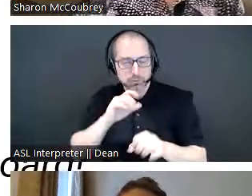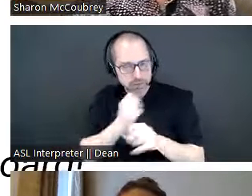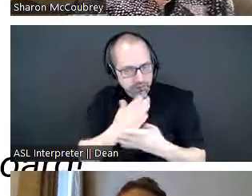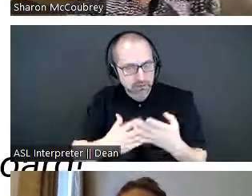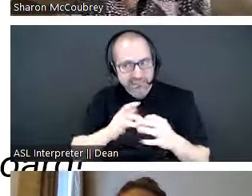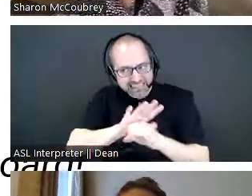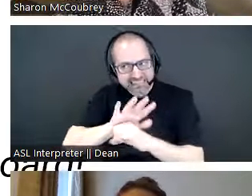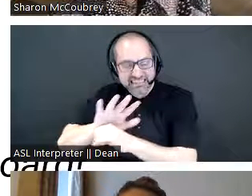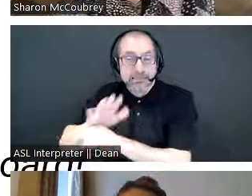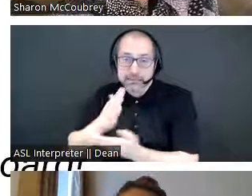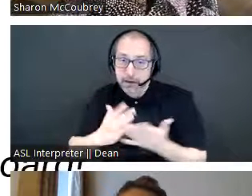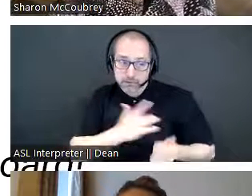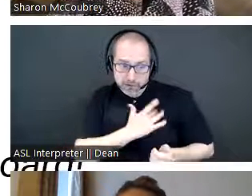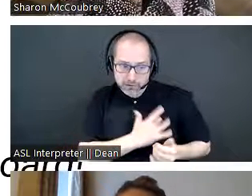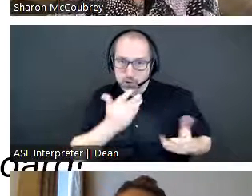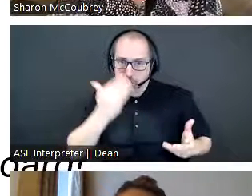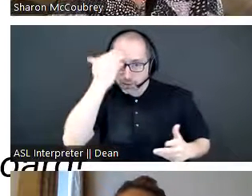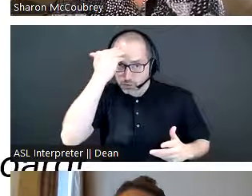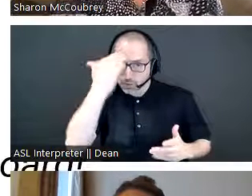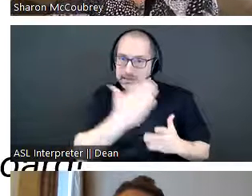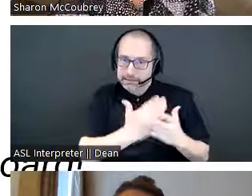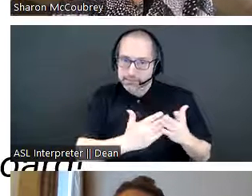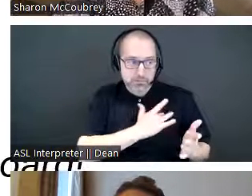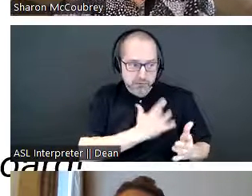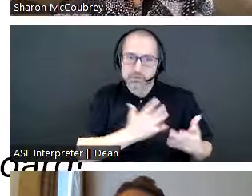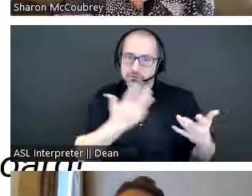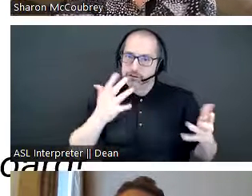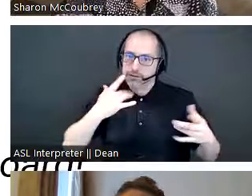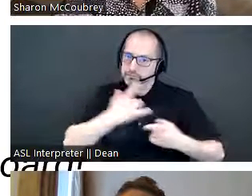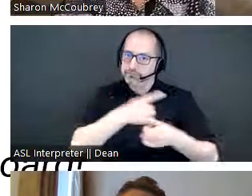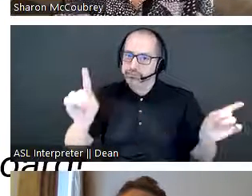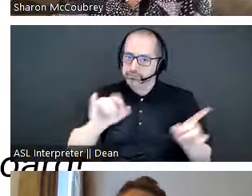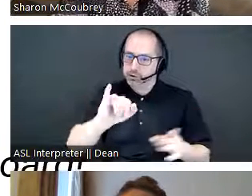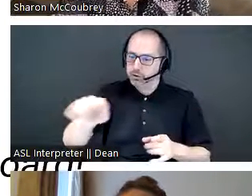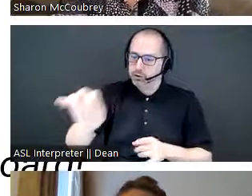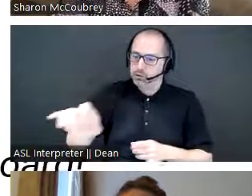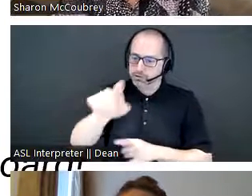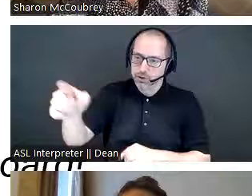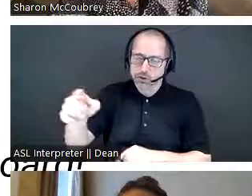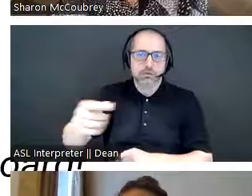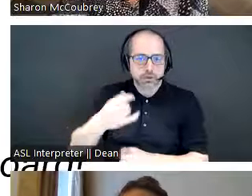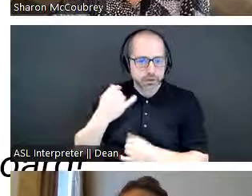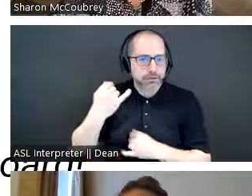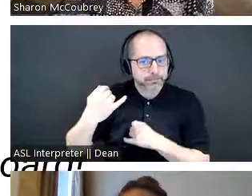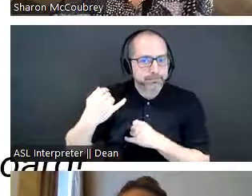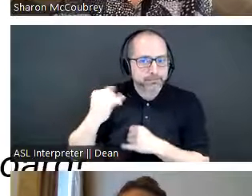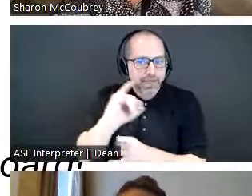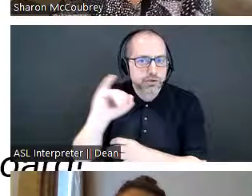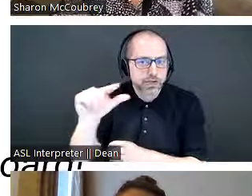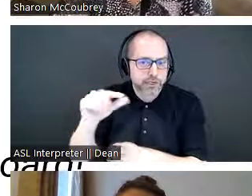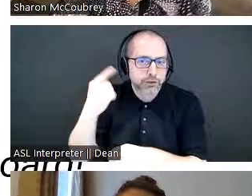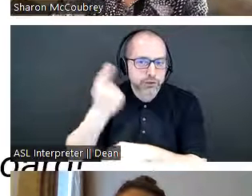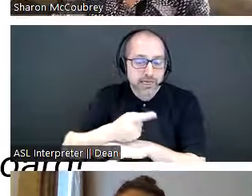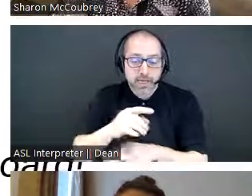know that provinces have declared June 1st as Intergenerational Day. So Manitoba was the